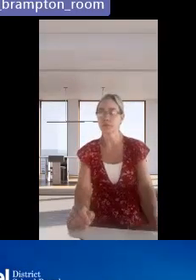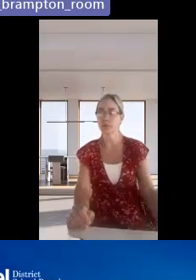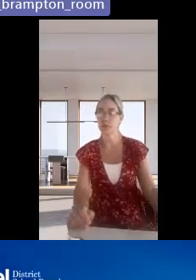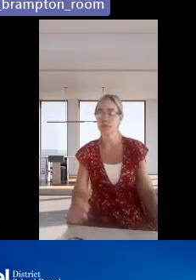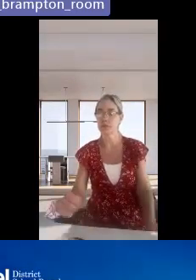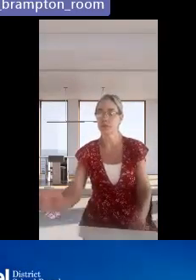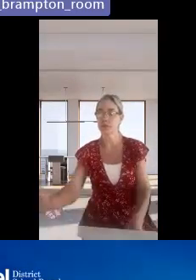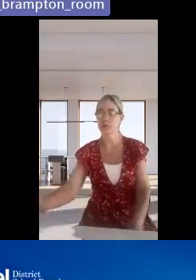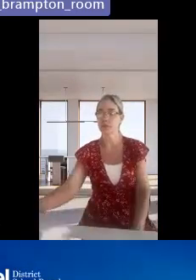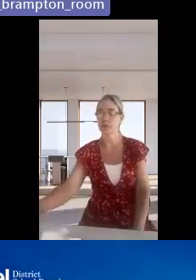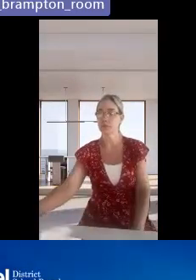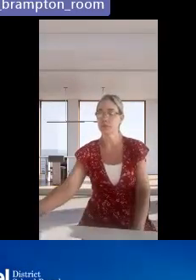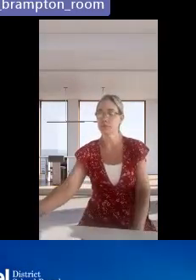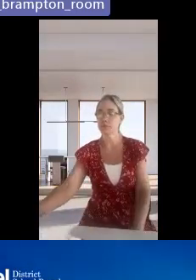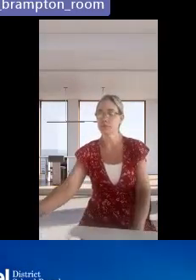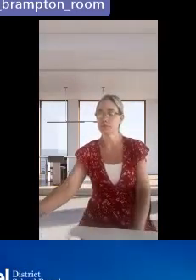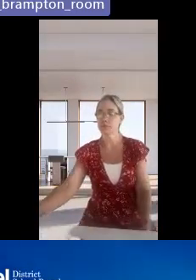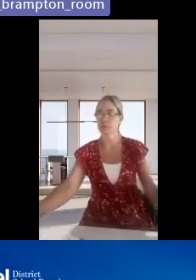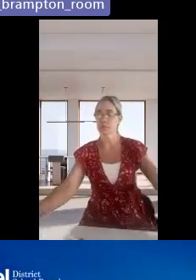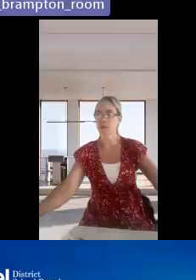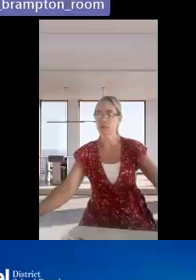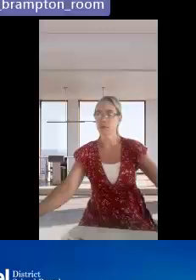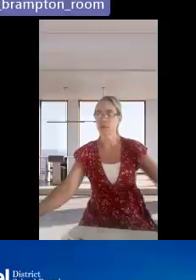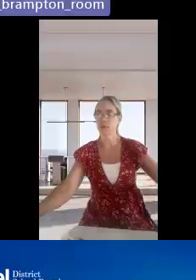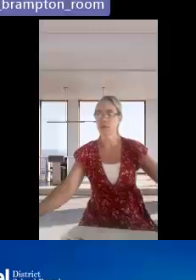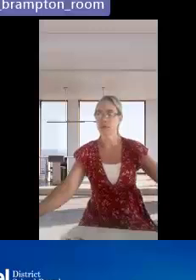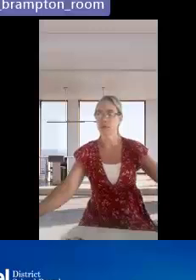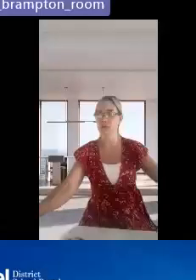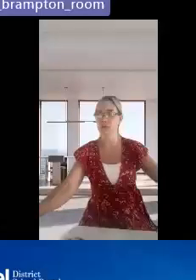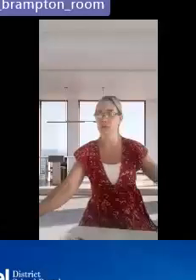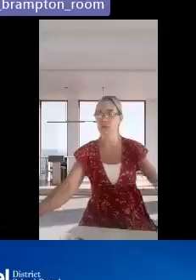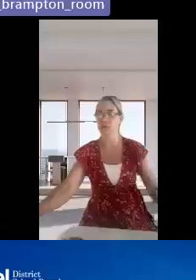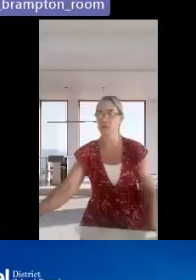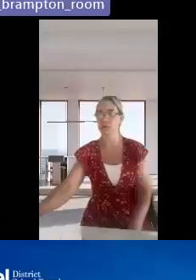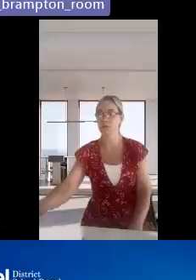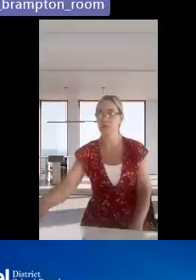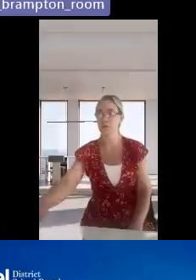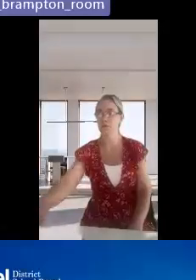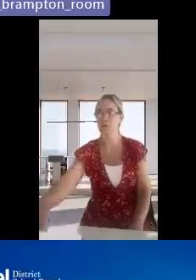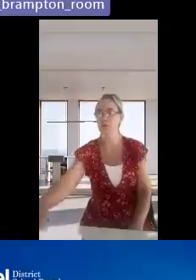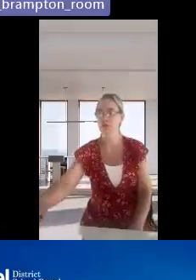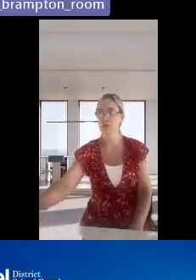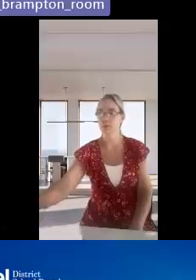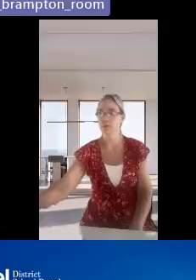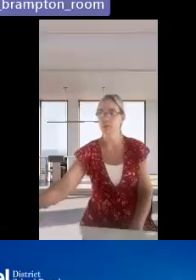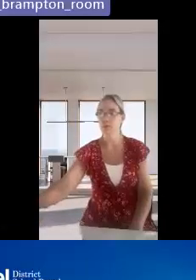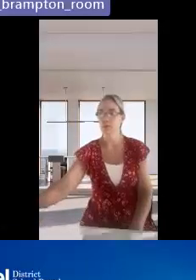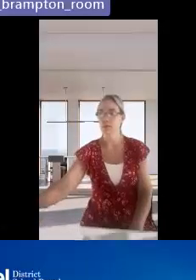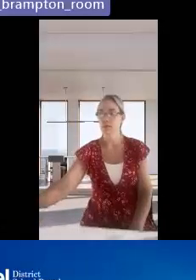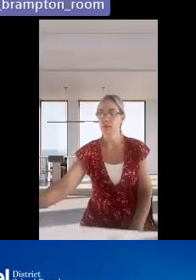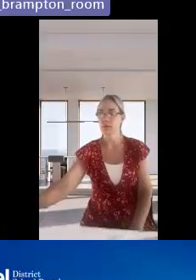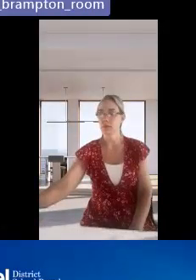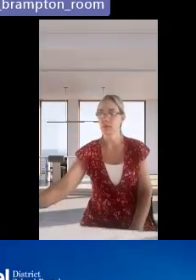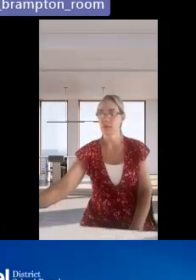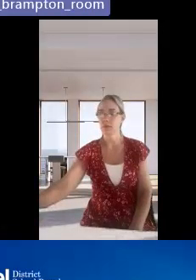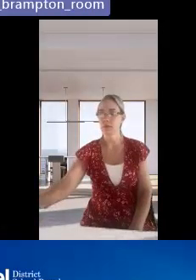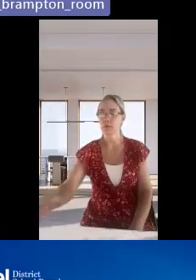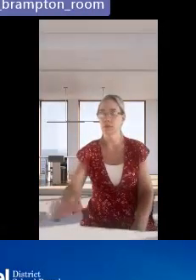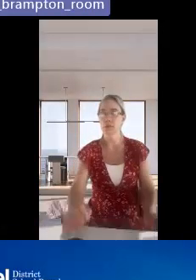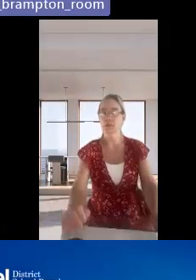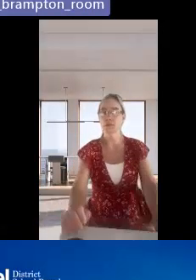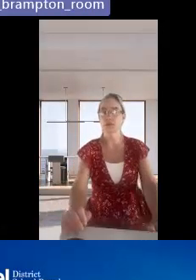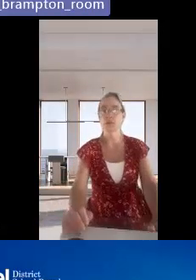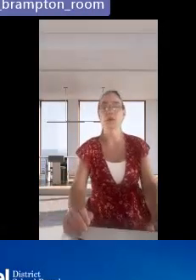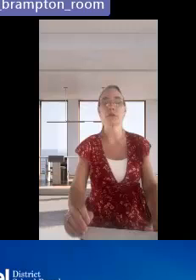the last group. I have one. Just two quick questions, and you may not have the answer to them. On the installing